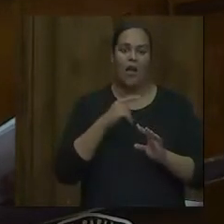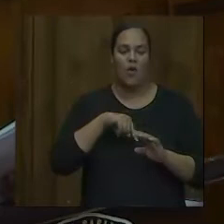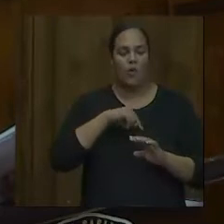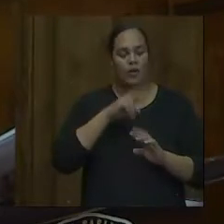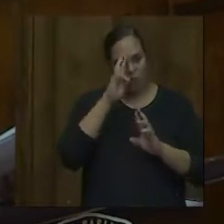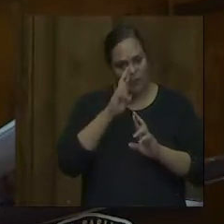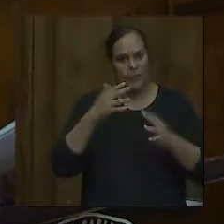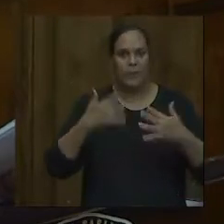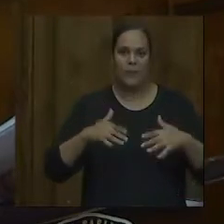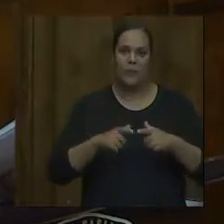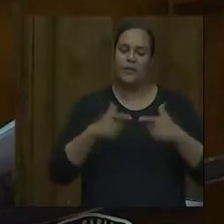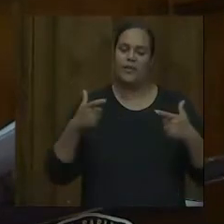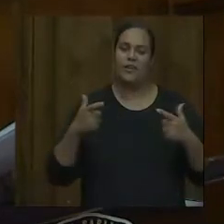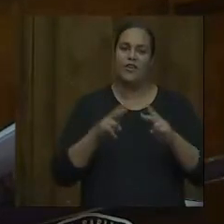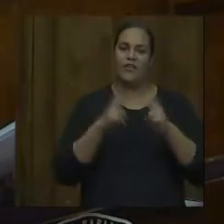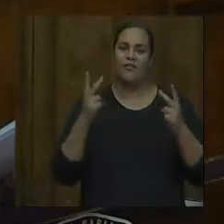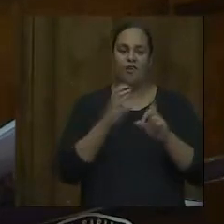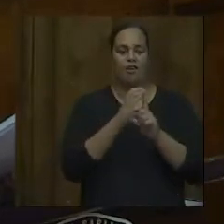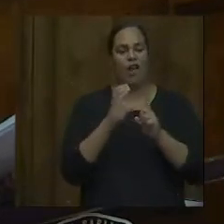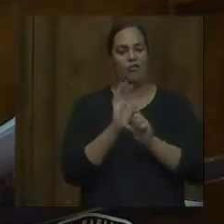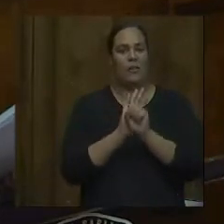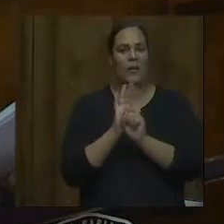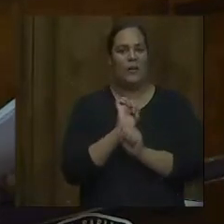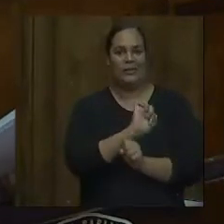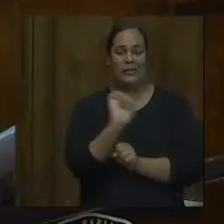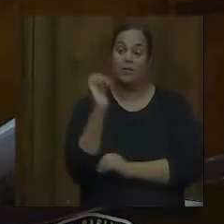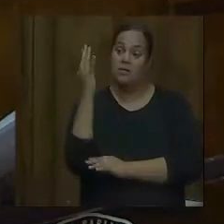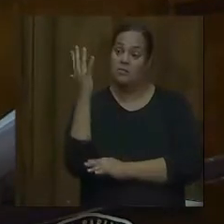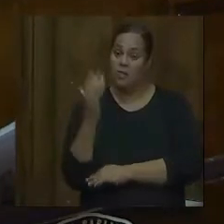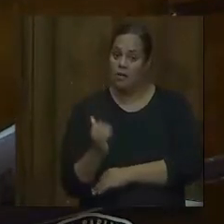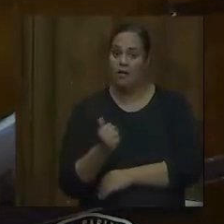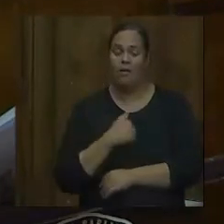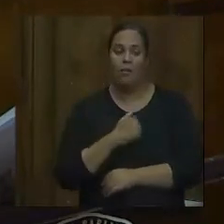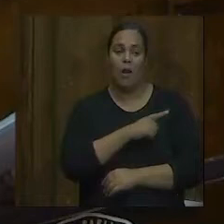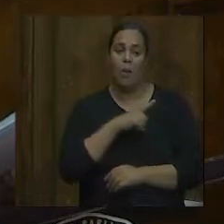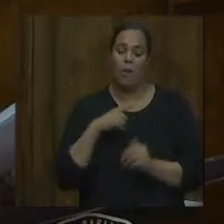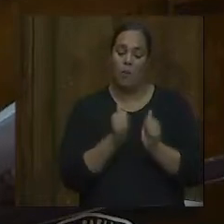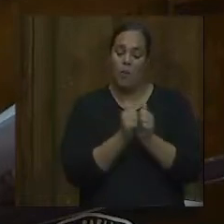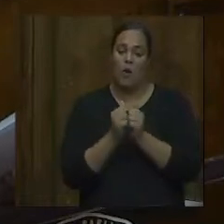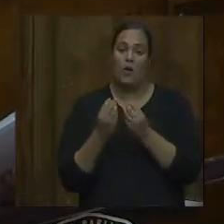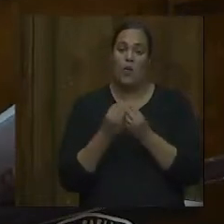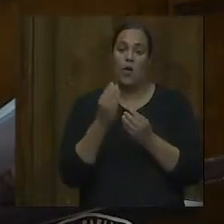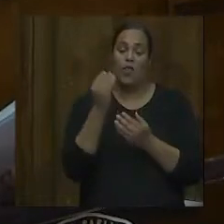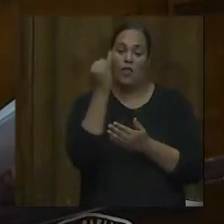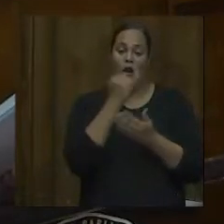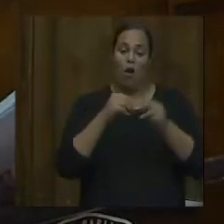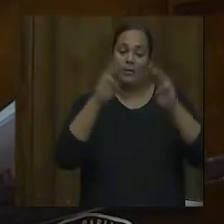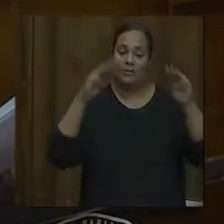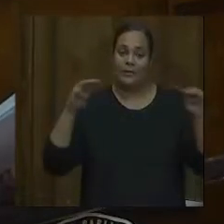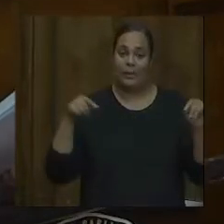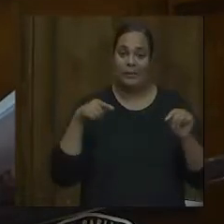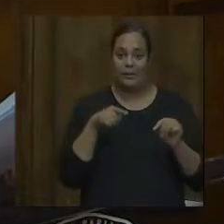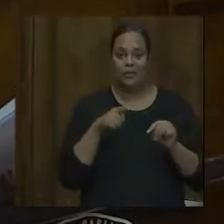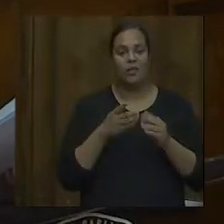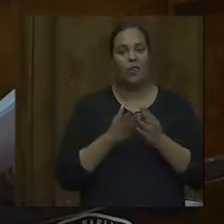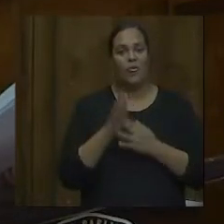mutual respect for differing cultural backgrounds. Speaker, our long-standing partnership with Artscape, represented by